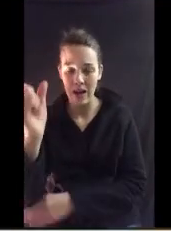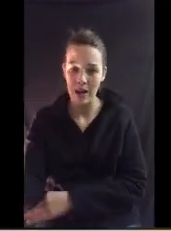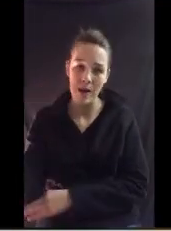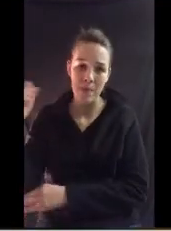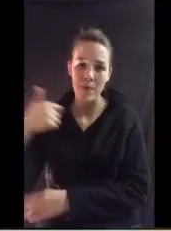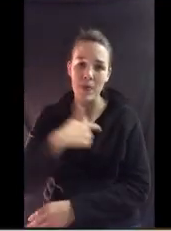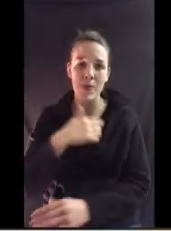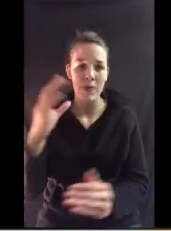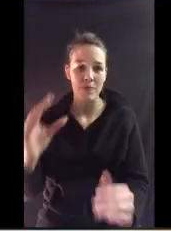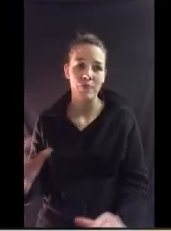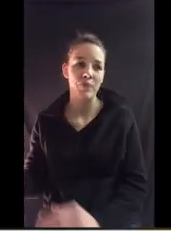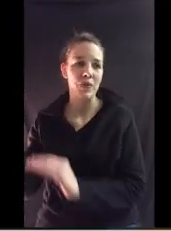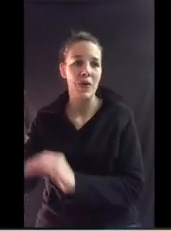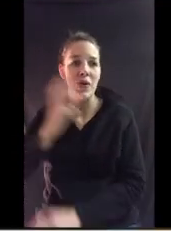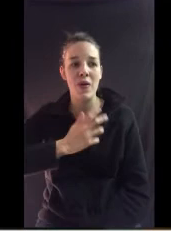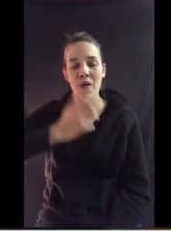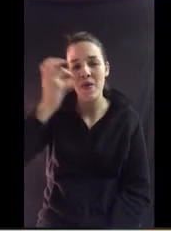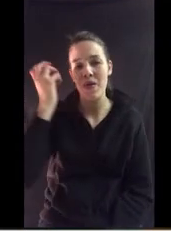we'll rise,